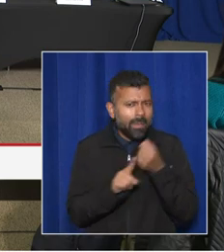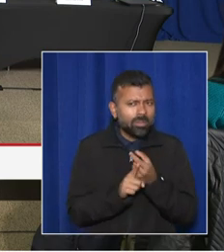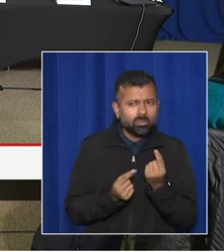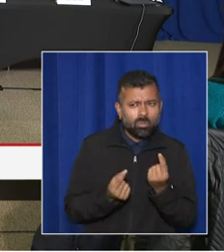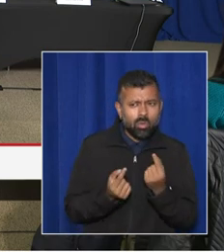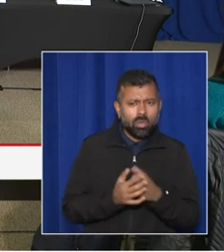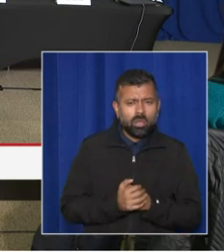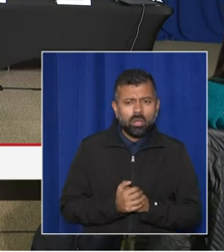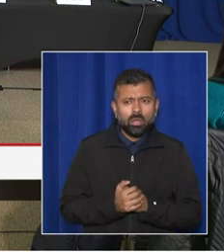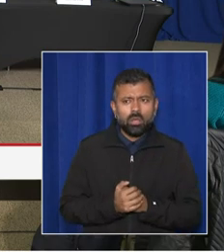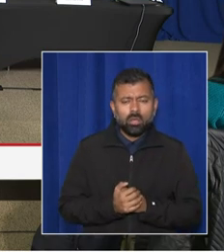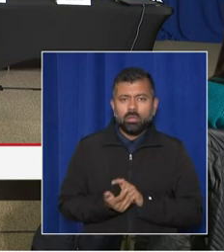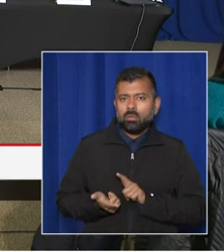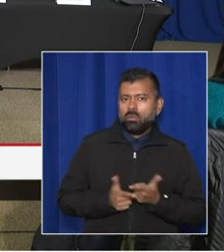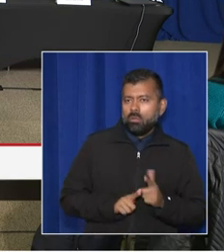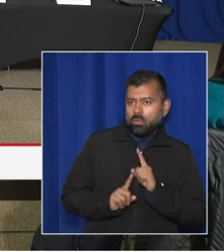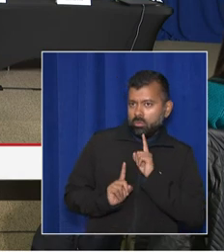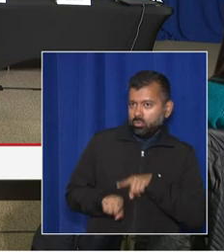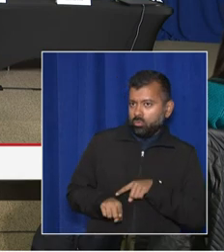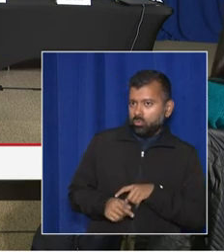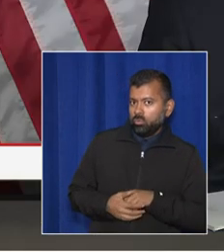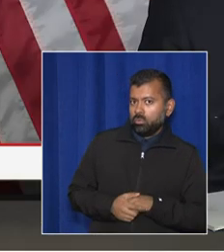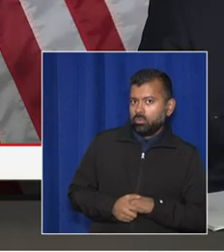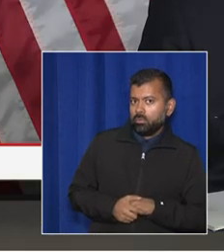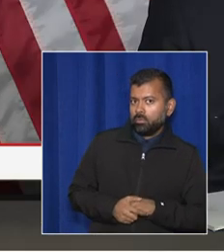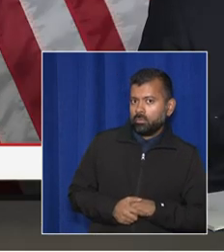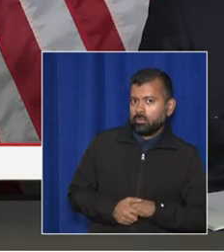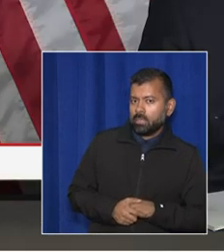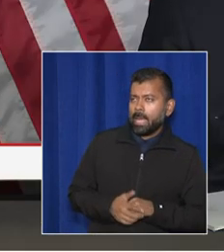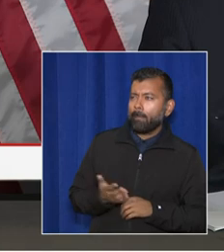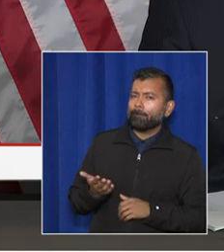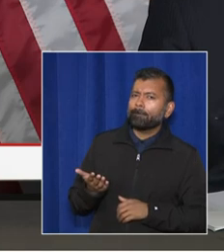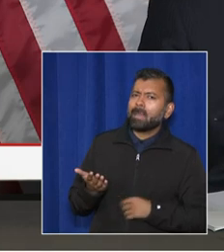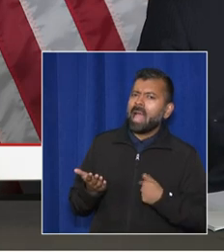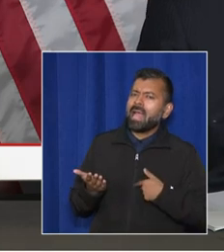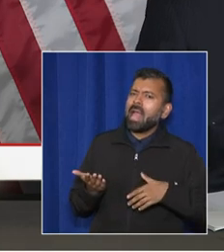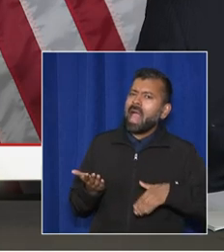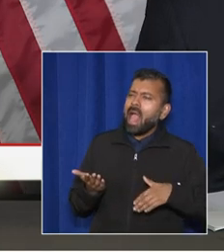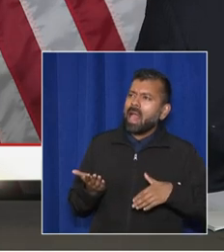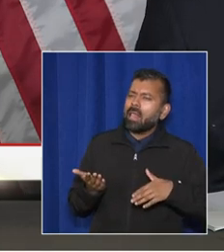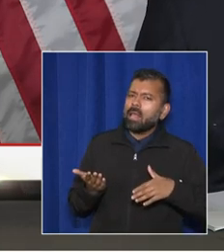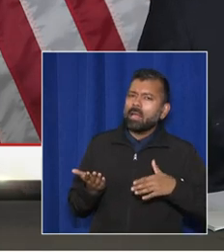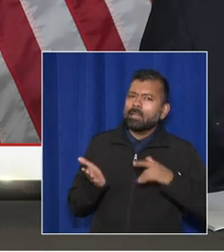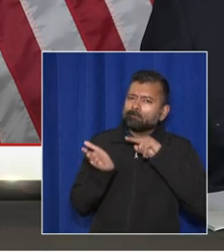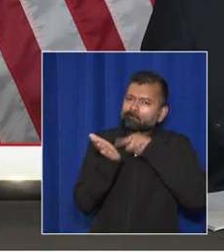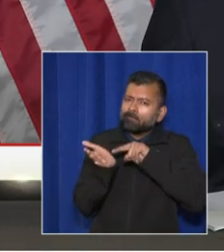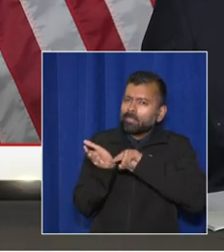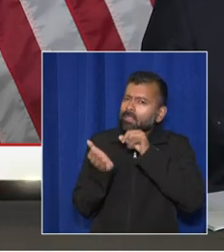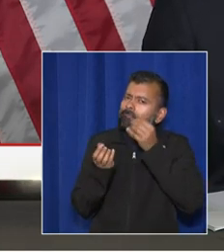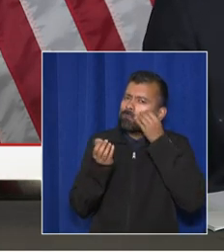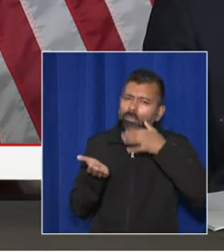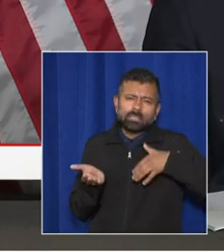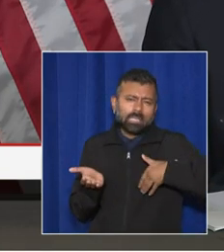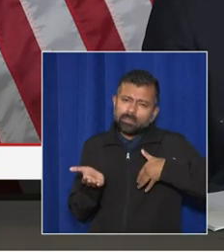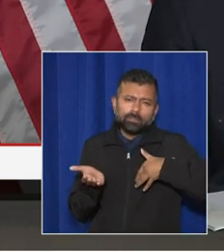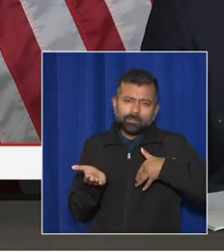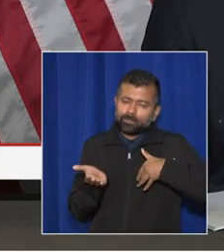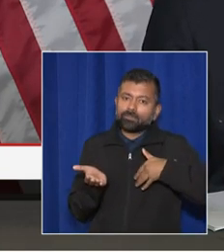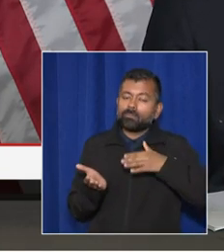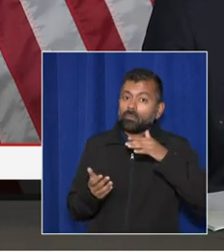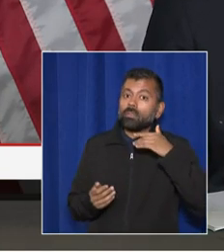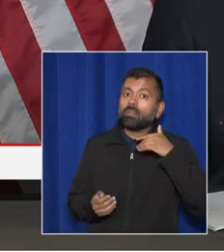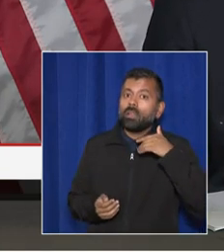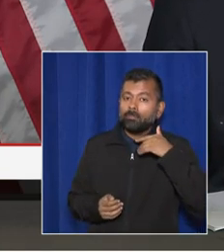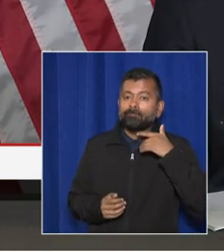Well, I haven't had a chance to look through that whole list. I understand that the whole DMV was removed from the